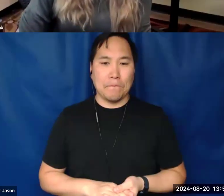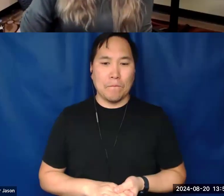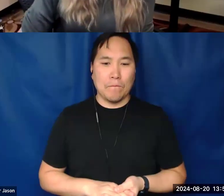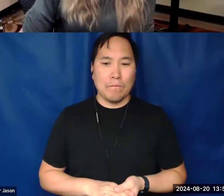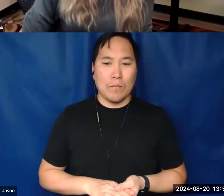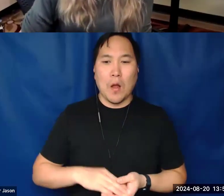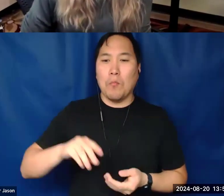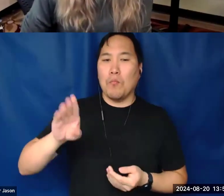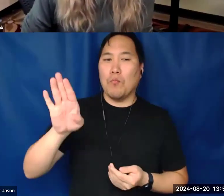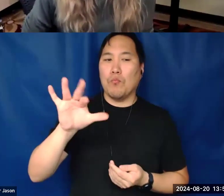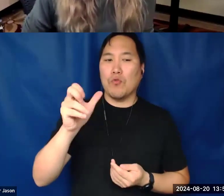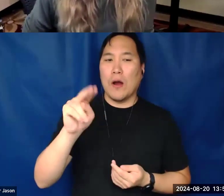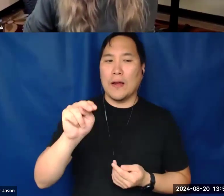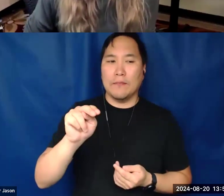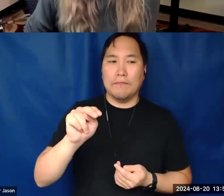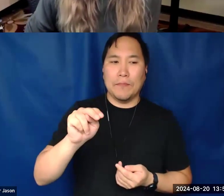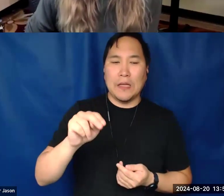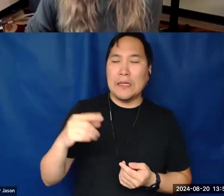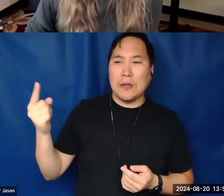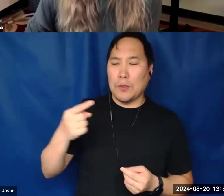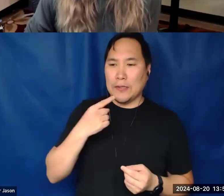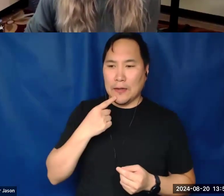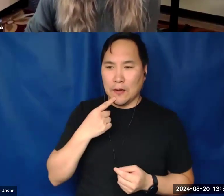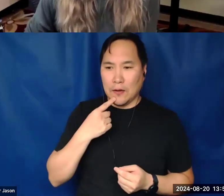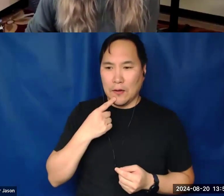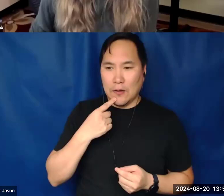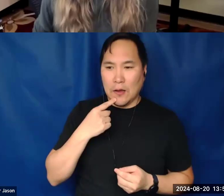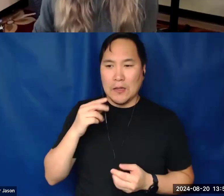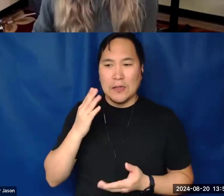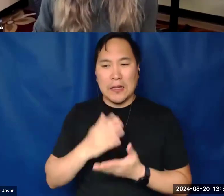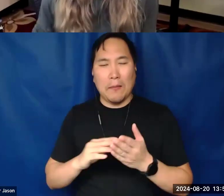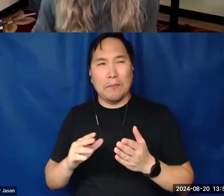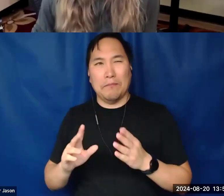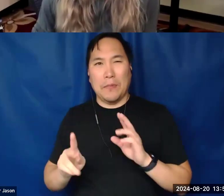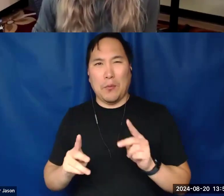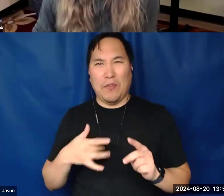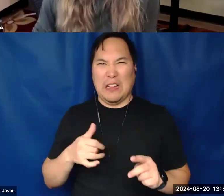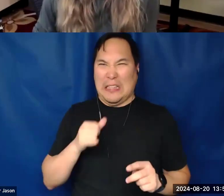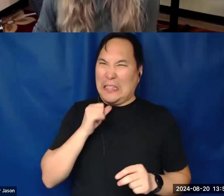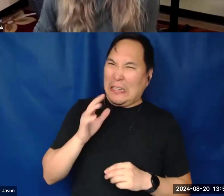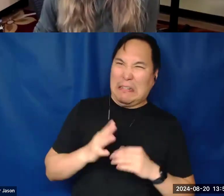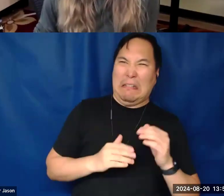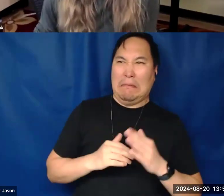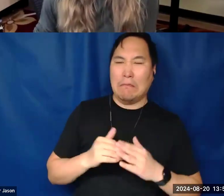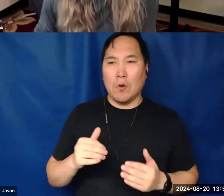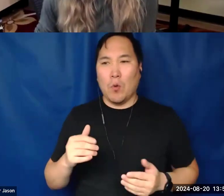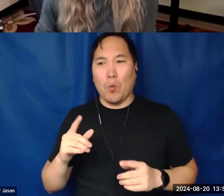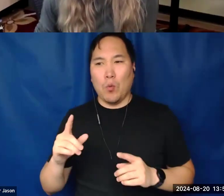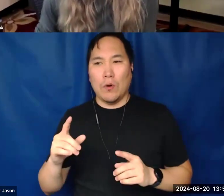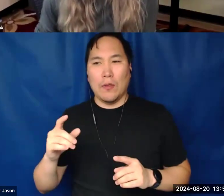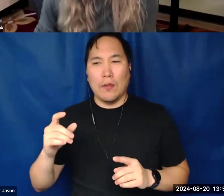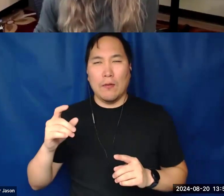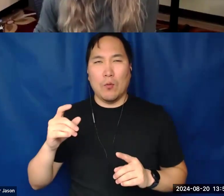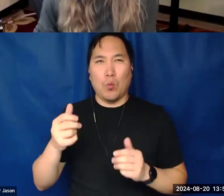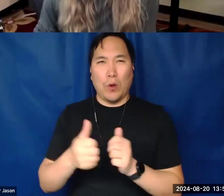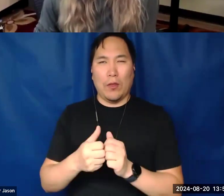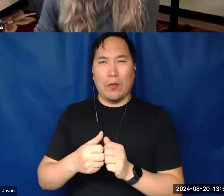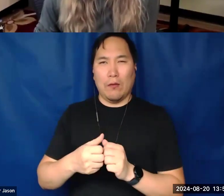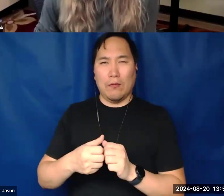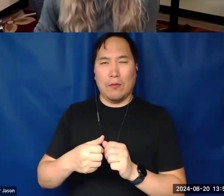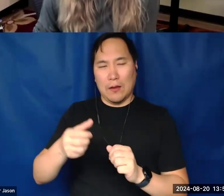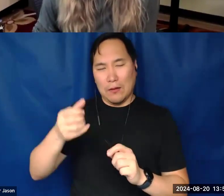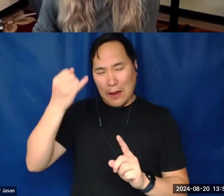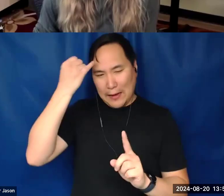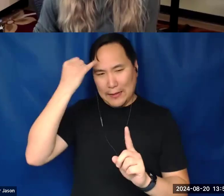So Brian, someone said that one of the pieces they get a little bit uncomfortable with, and perhaps others do too, is that the idea of the